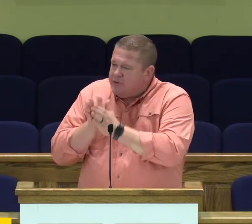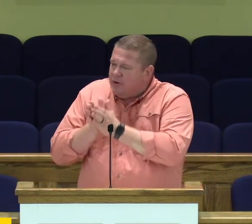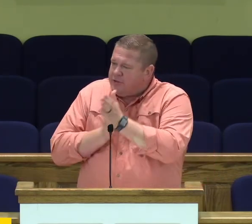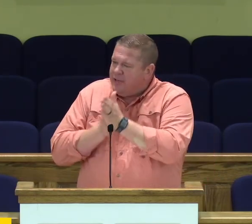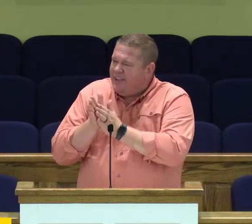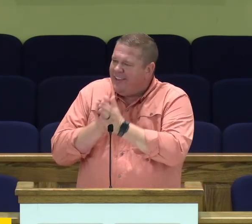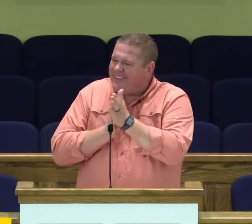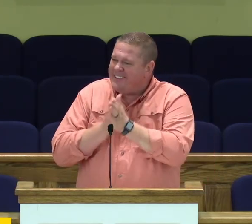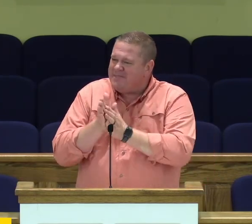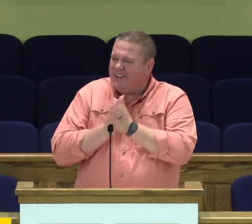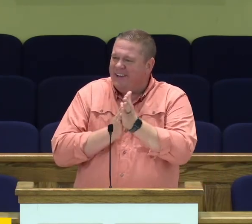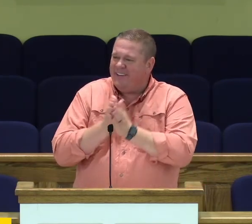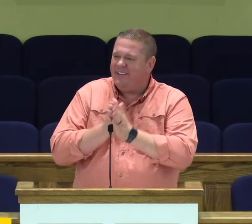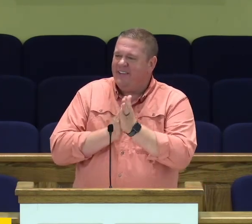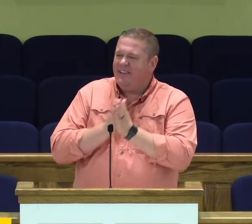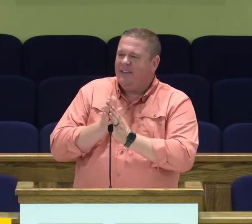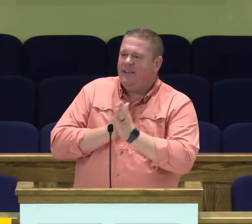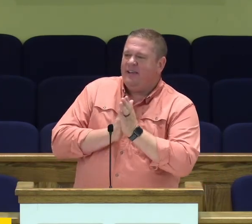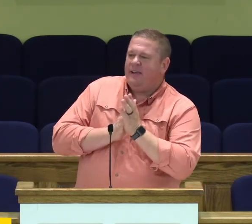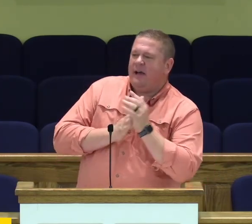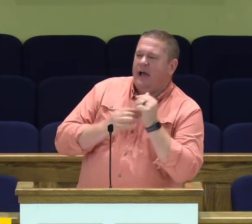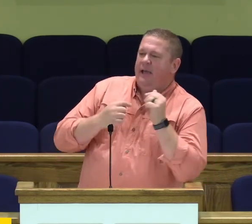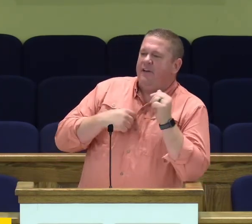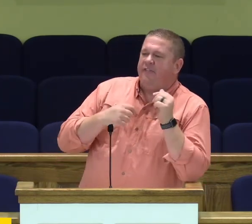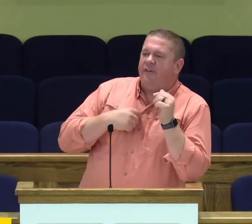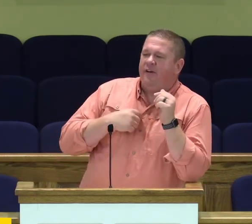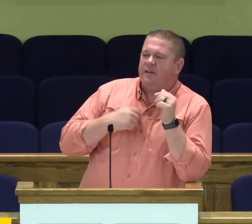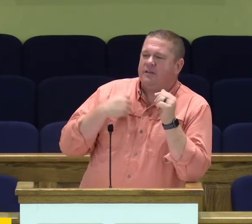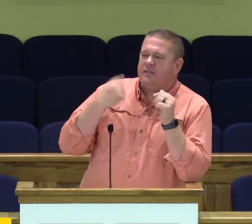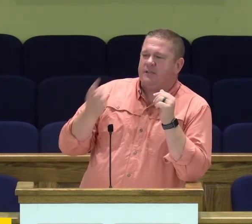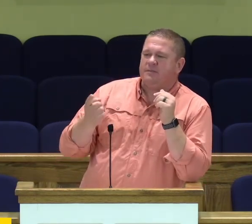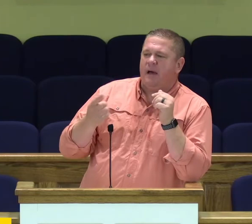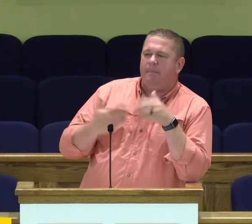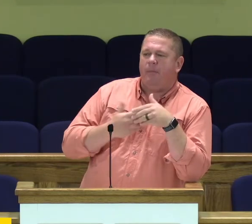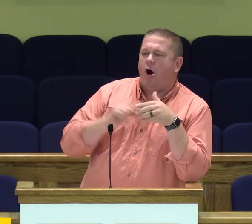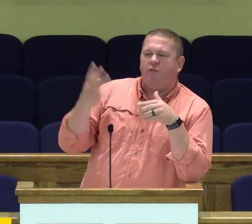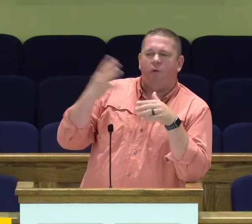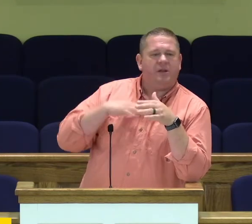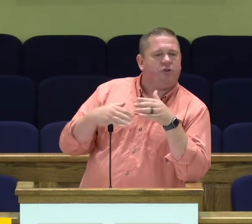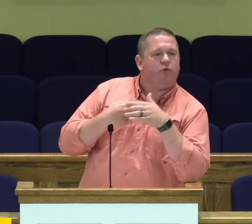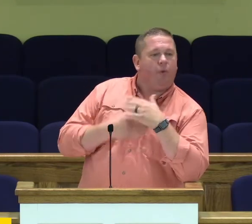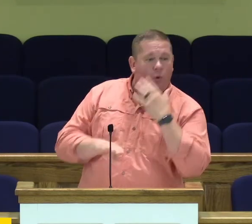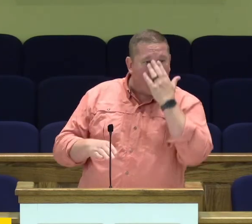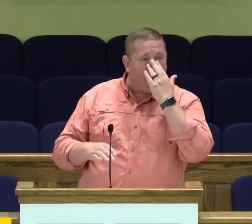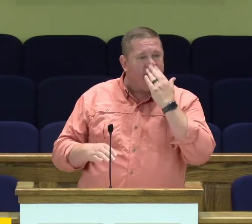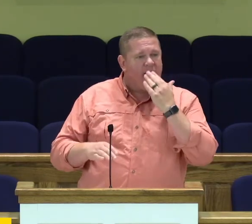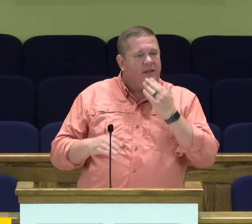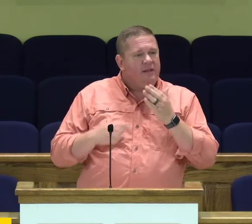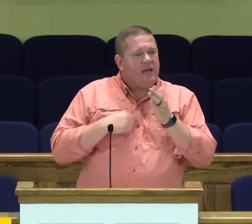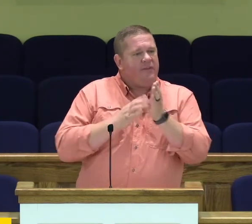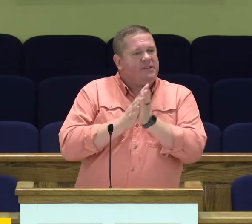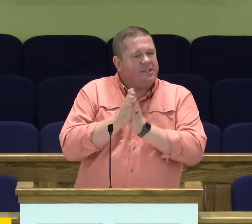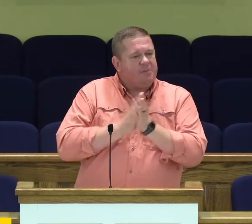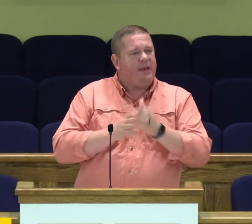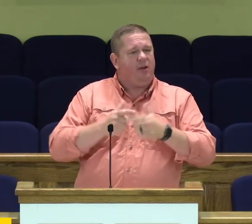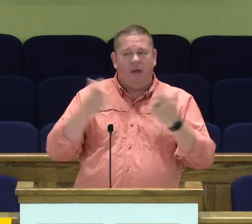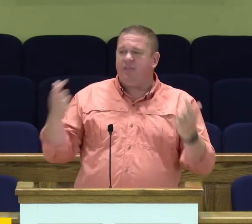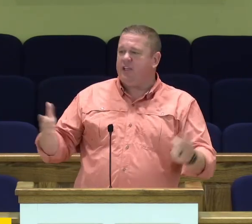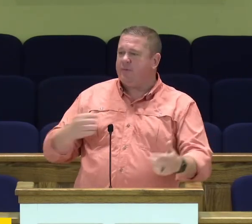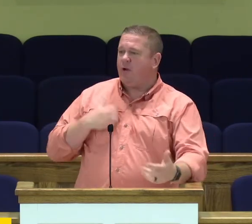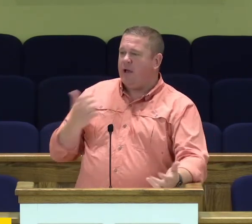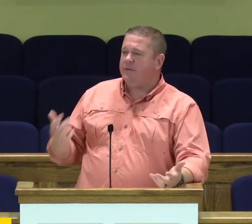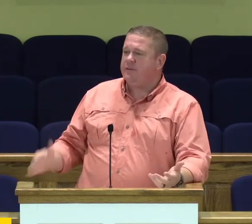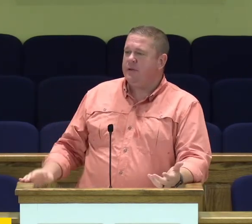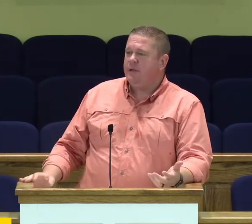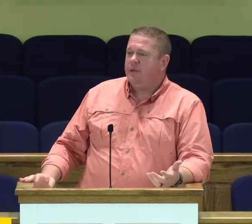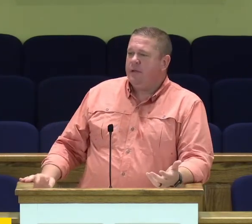Anticipate it, church. Anticipate it. I have, since all four of my children were born, I've anticipated great things